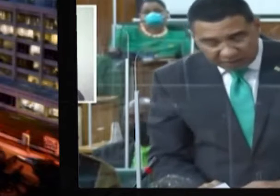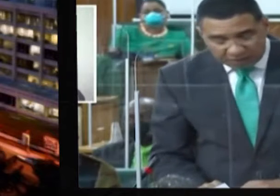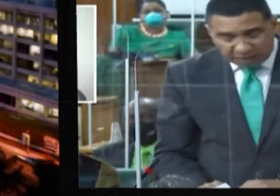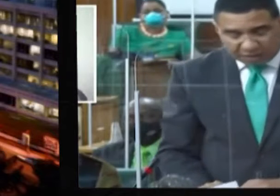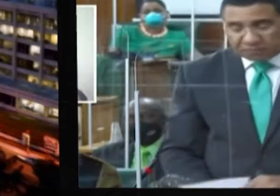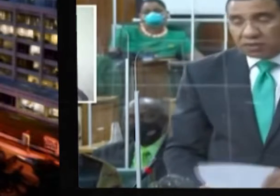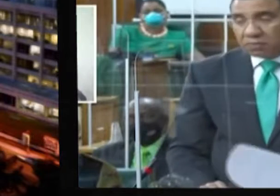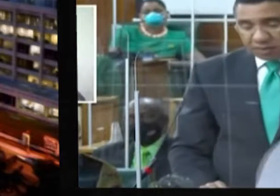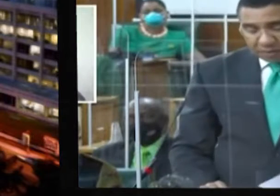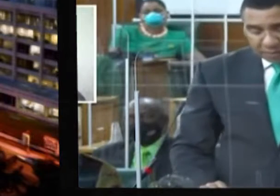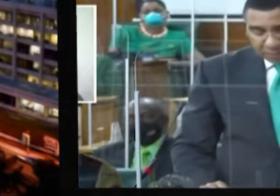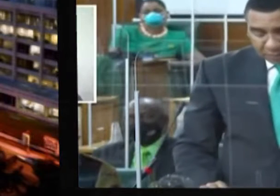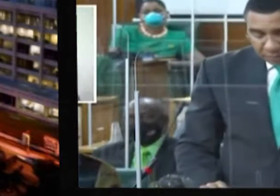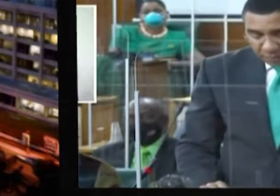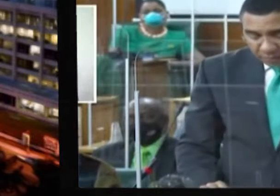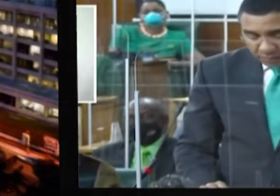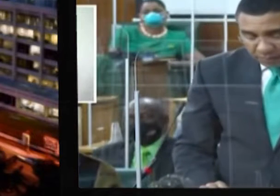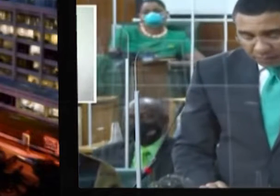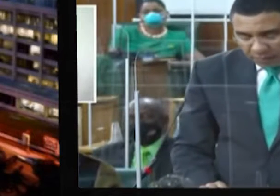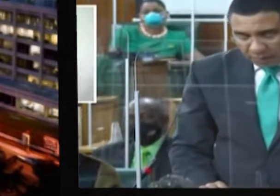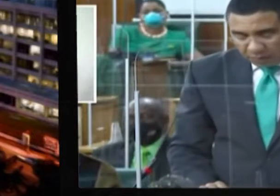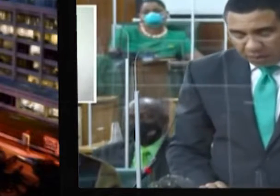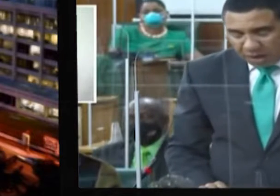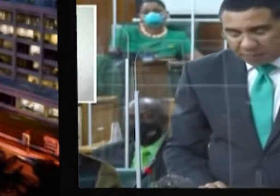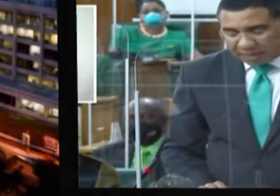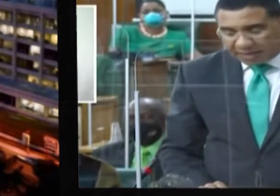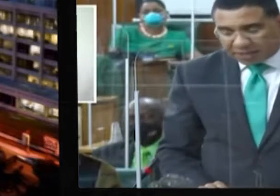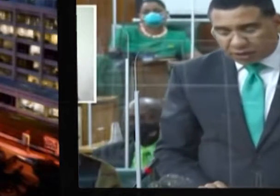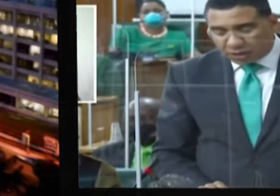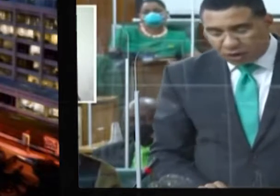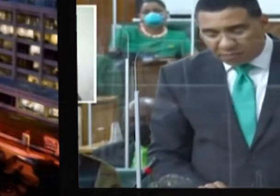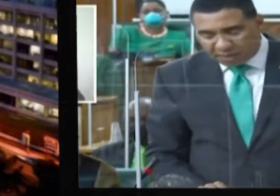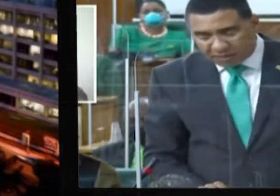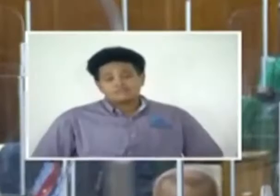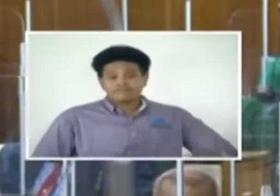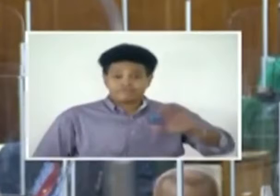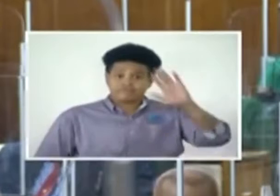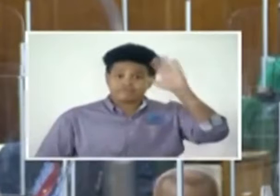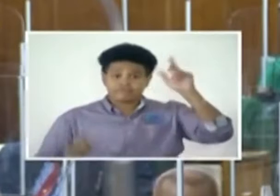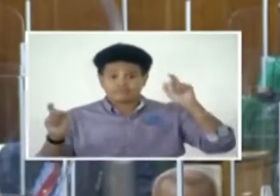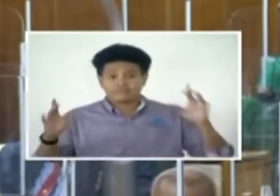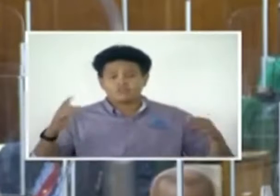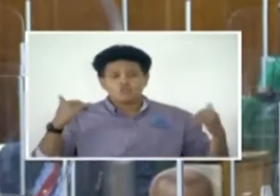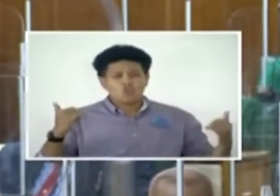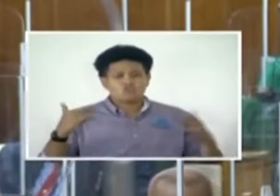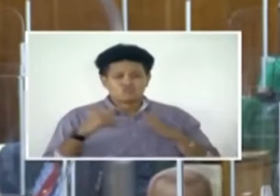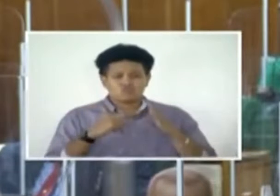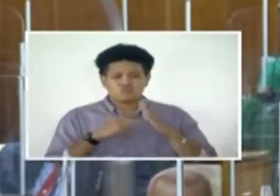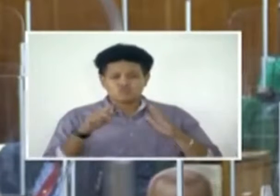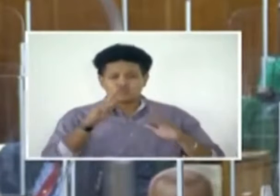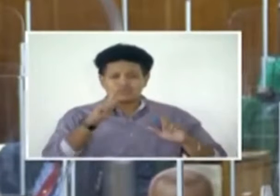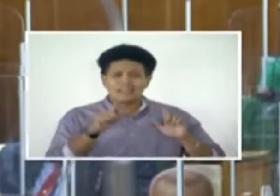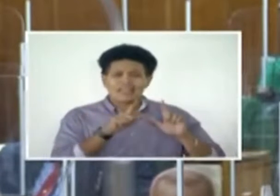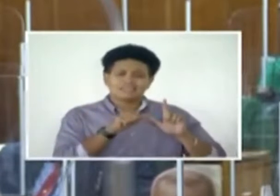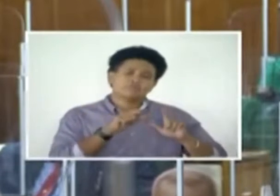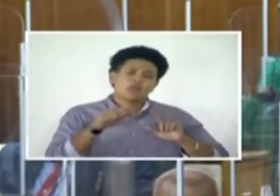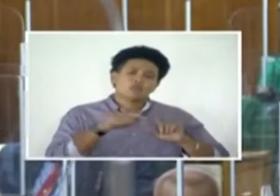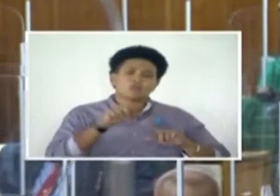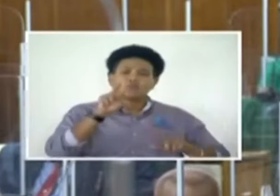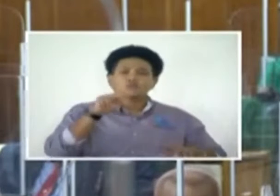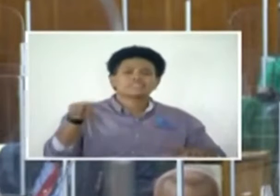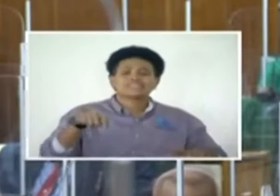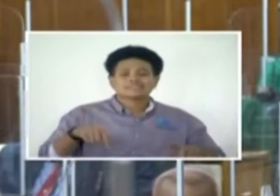update on the new ticketing system under the Disaster Preparedness Act. The current set of measures expire on the